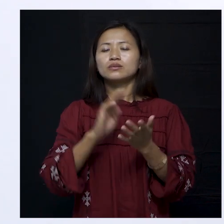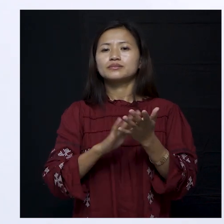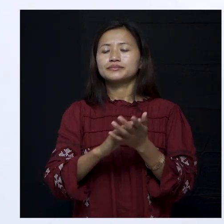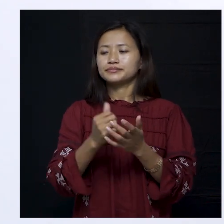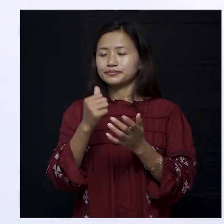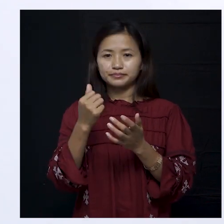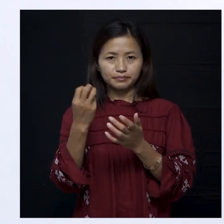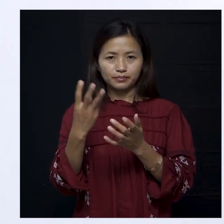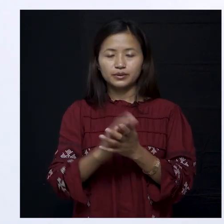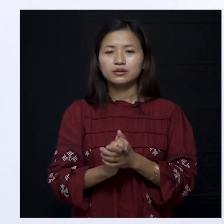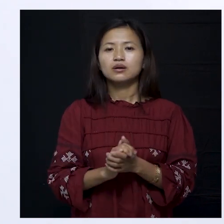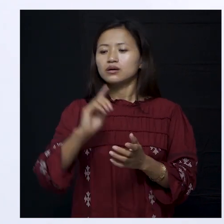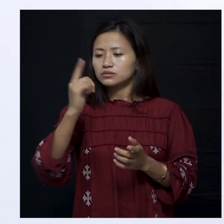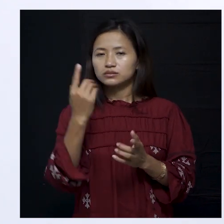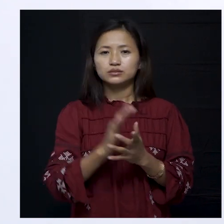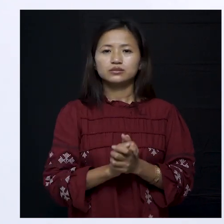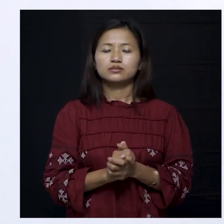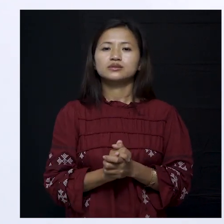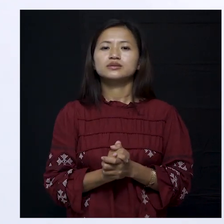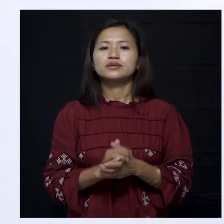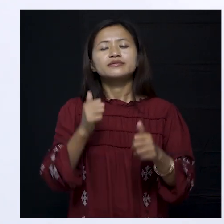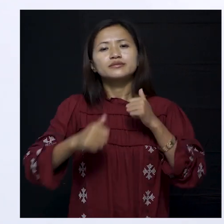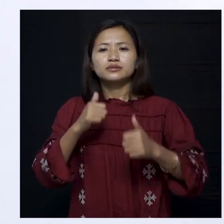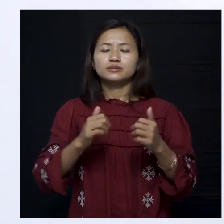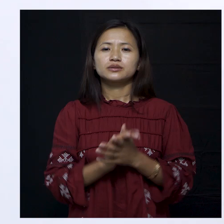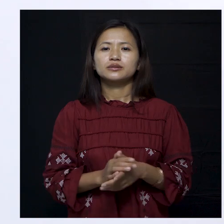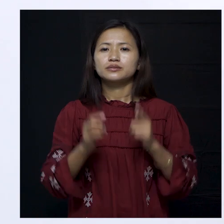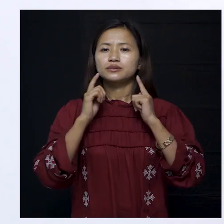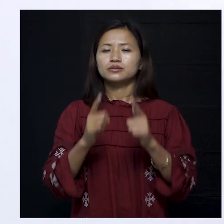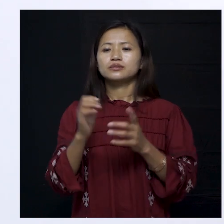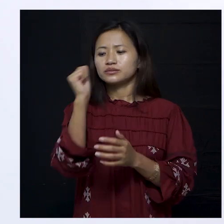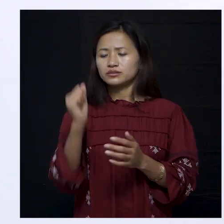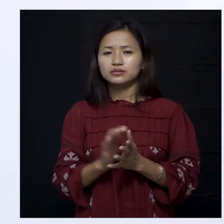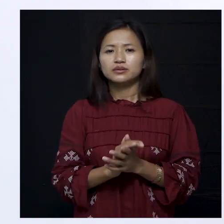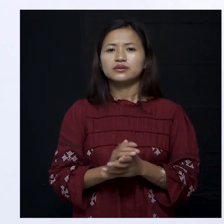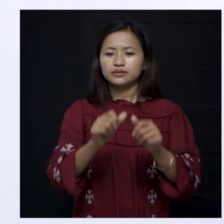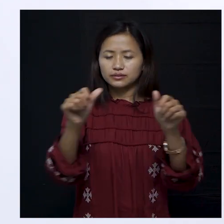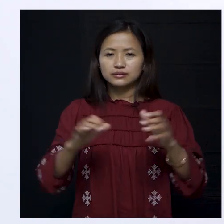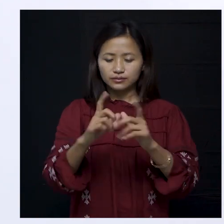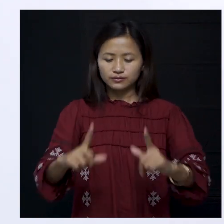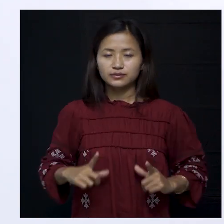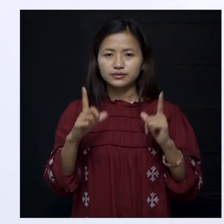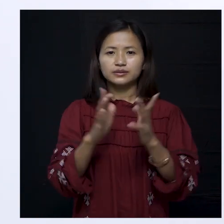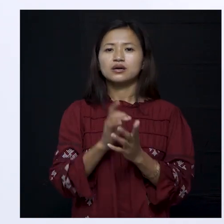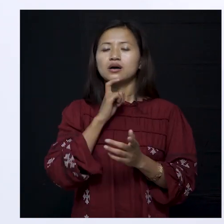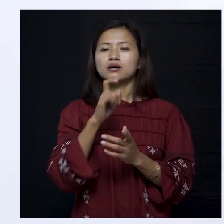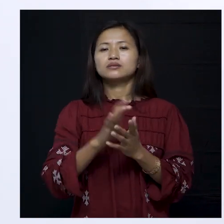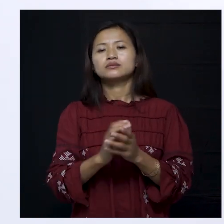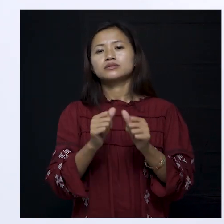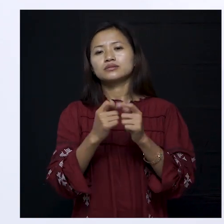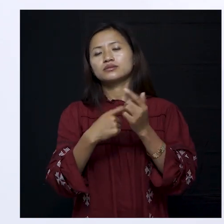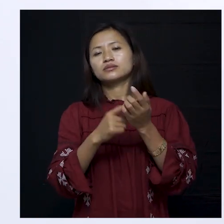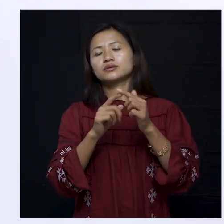important. Okay, not only for the examination, but also in any areas of life, you will be asked to write an